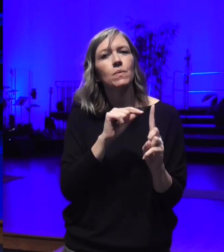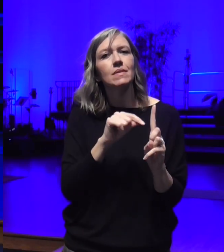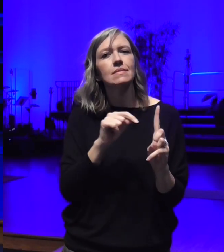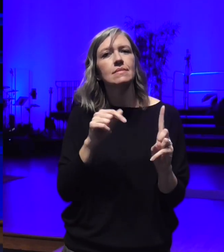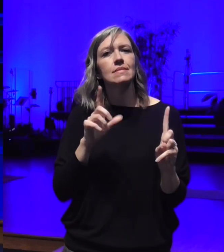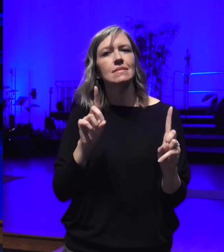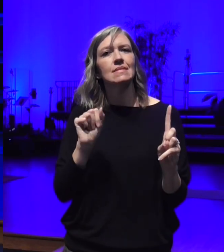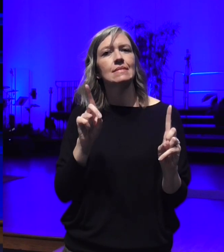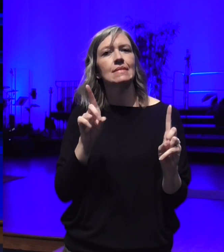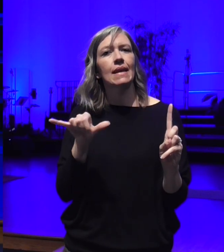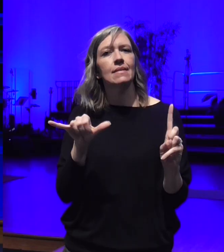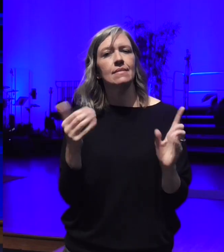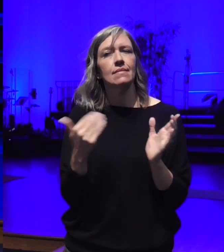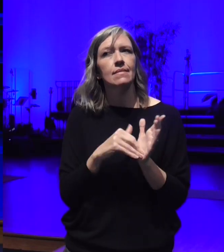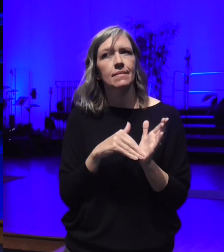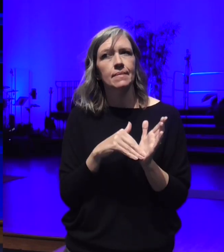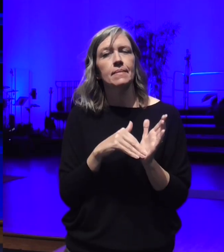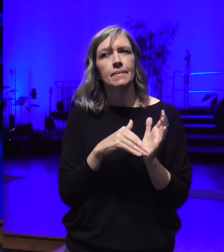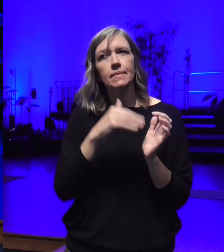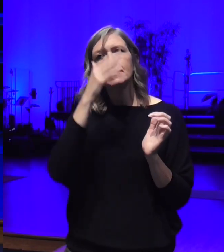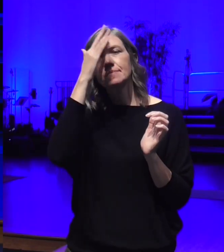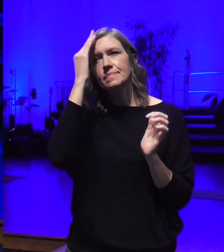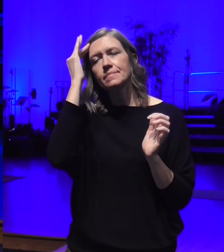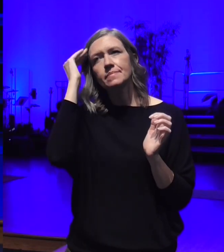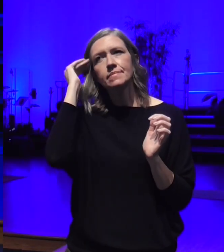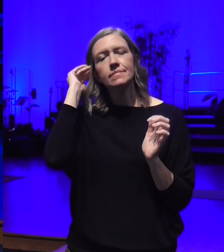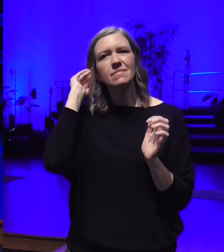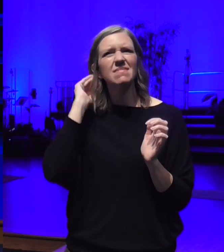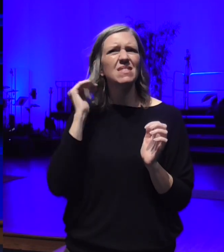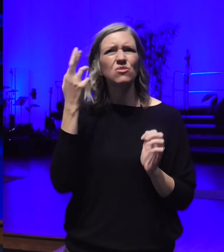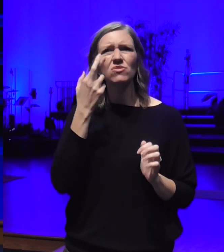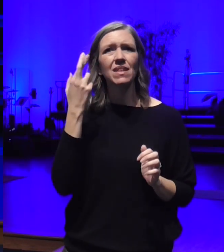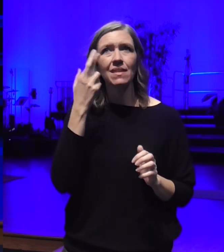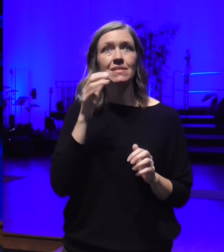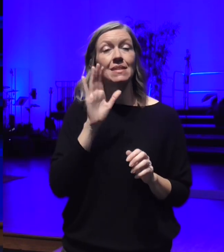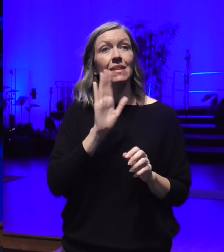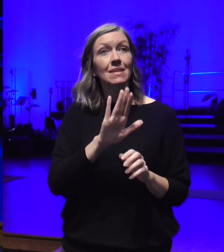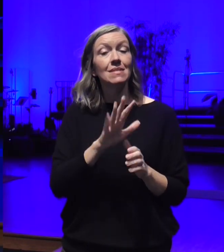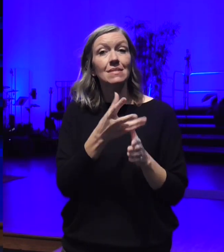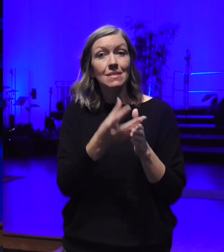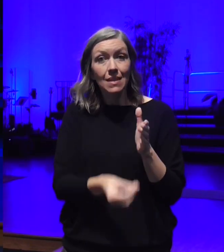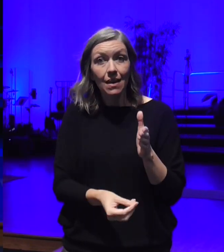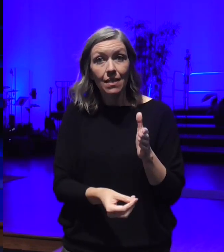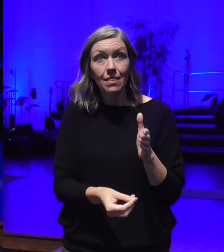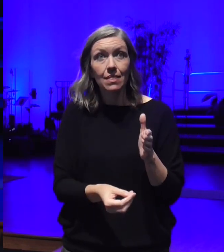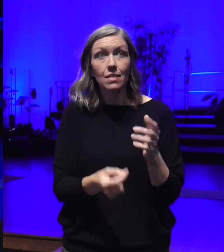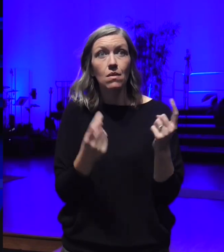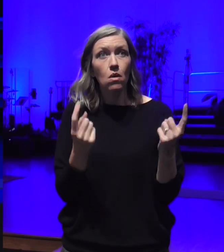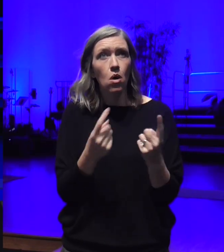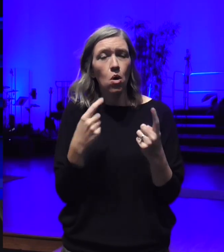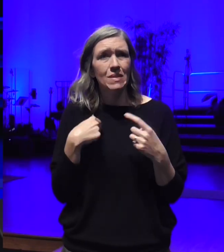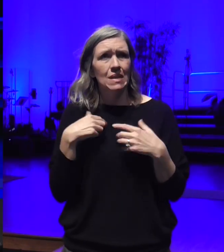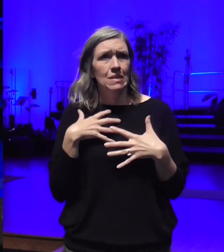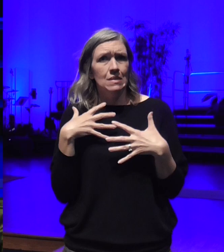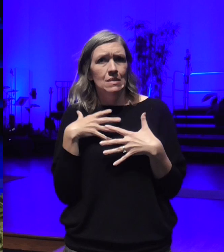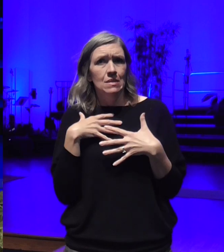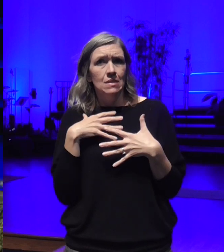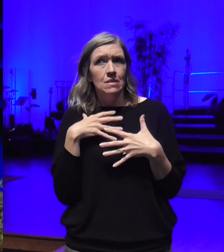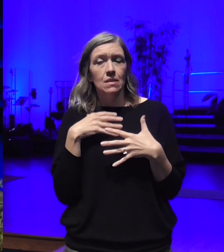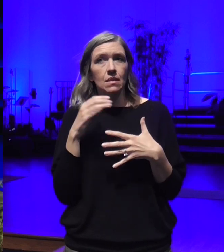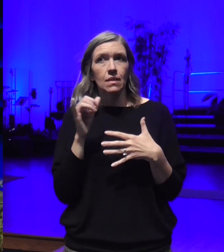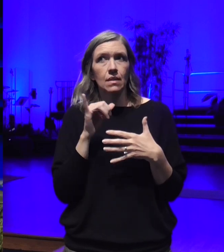And the gift is realizing as much as the fact of his death was always present in his existence